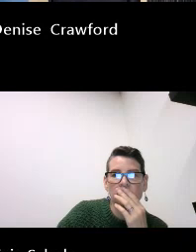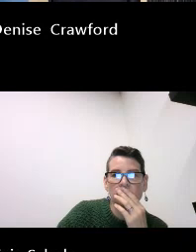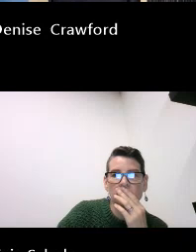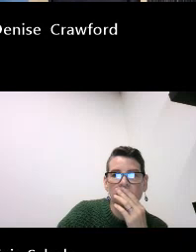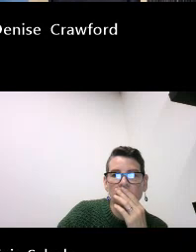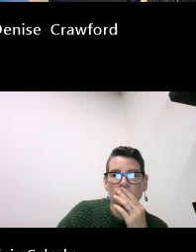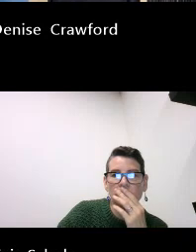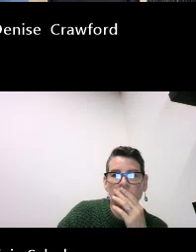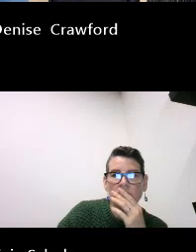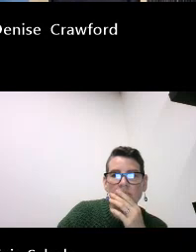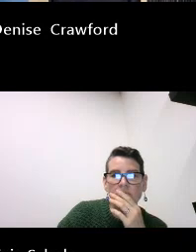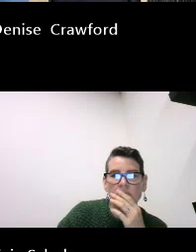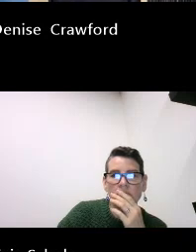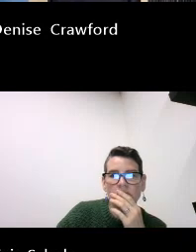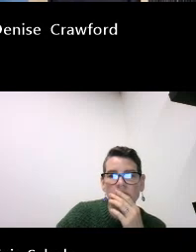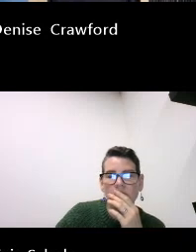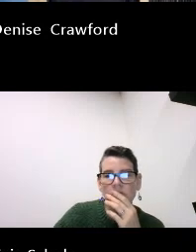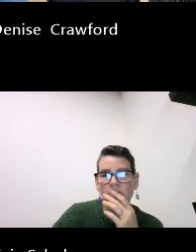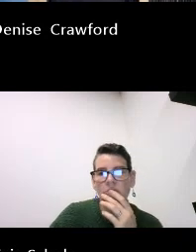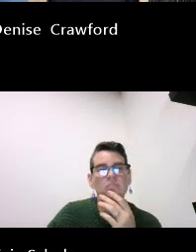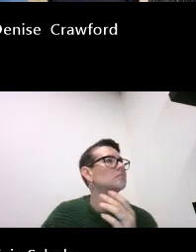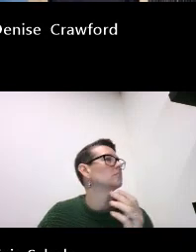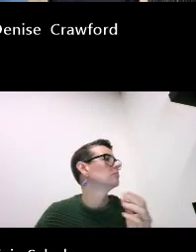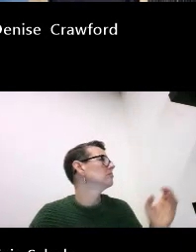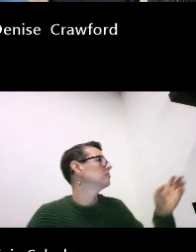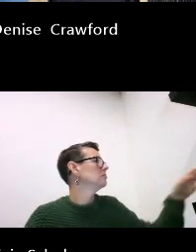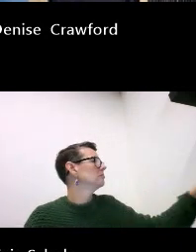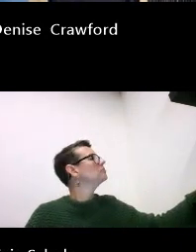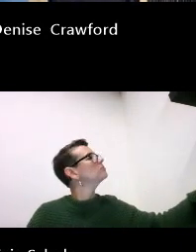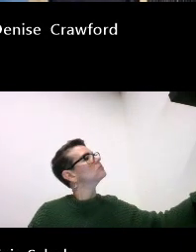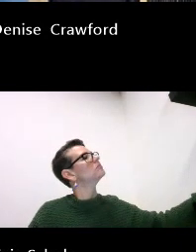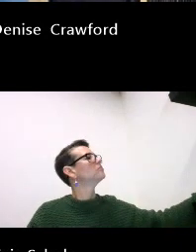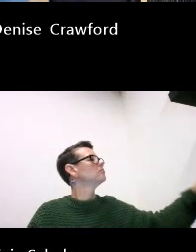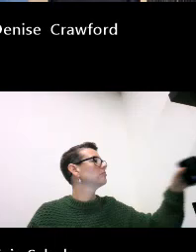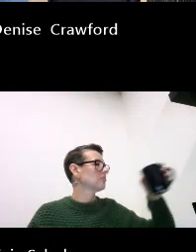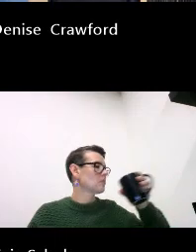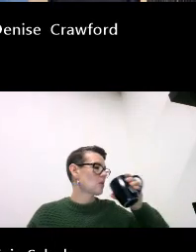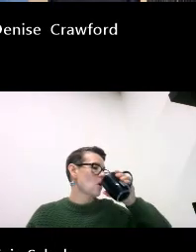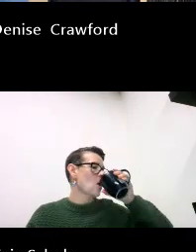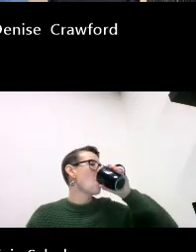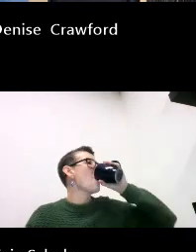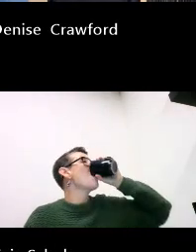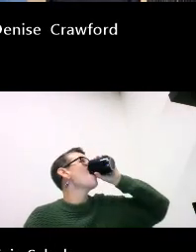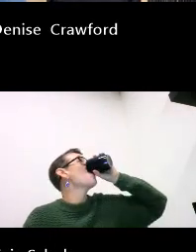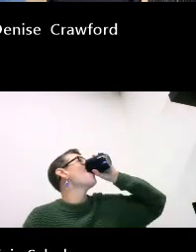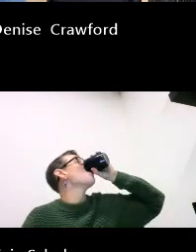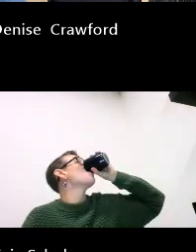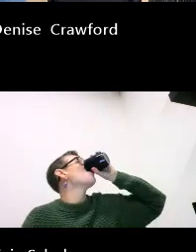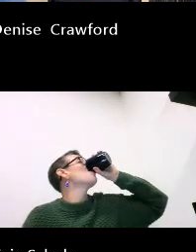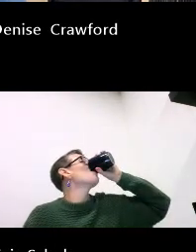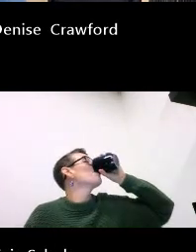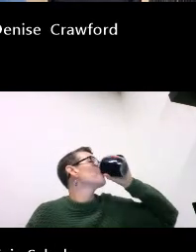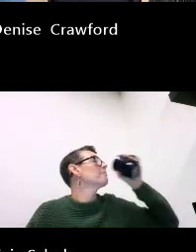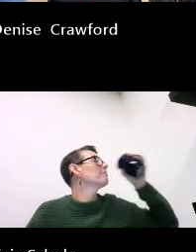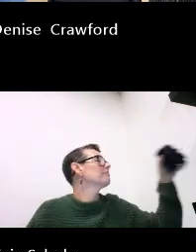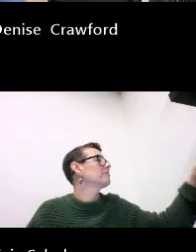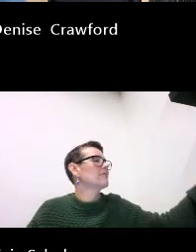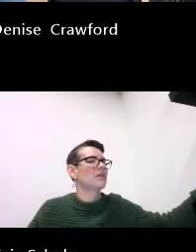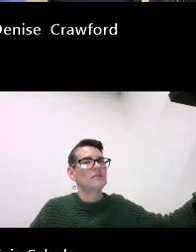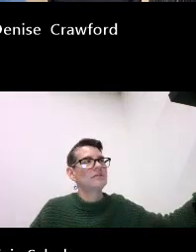So service plans. And you're going to notice I use service plans and treatment plans interchangeably because it depends on your